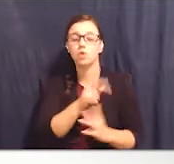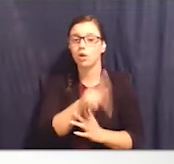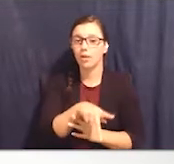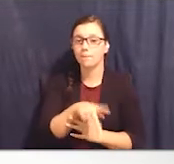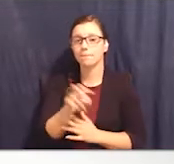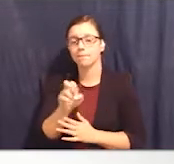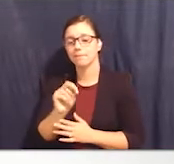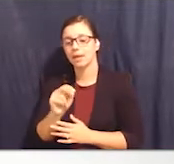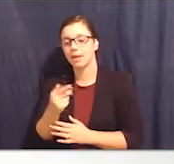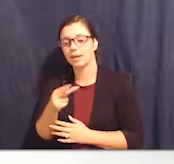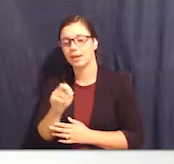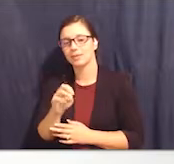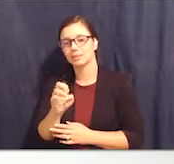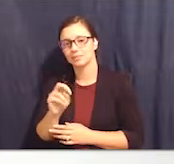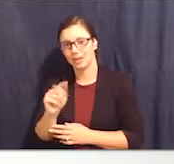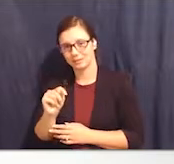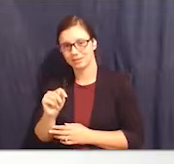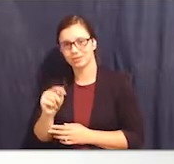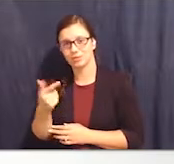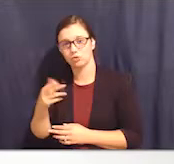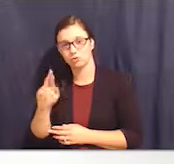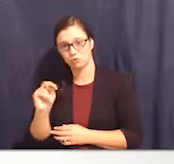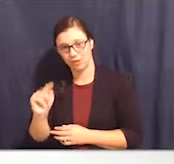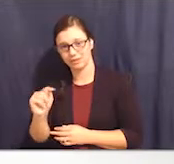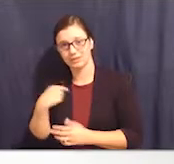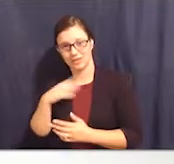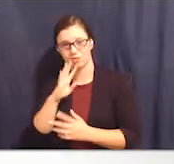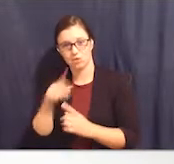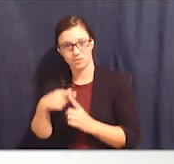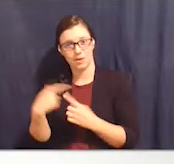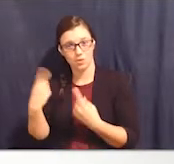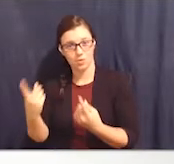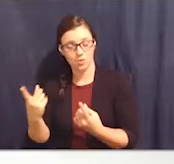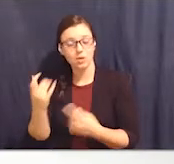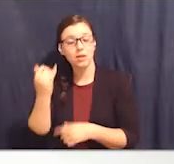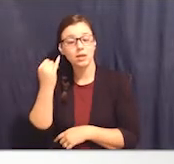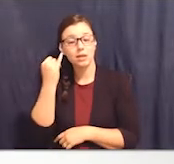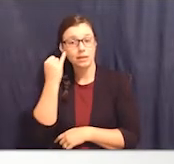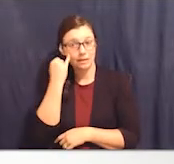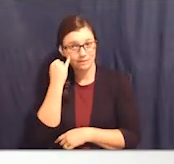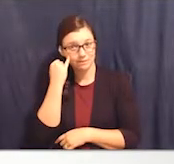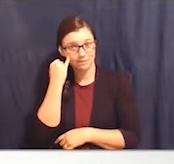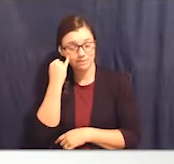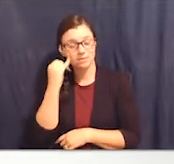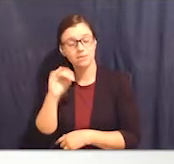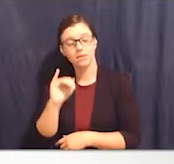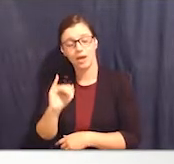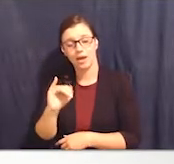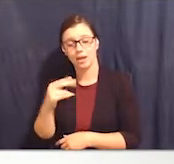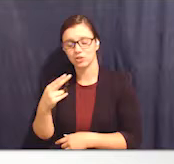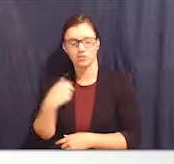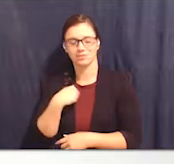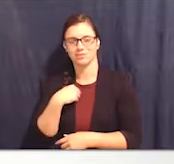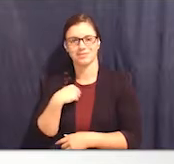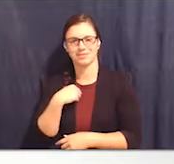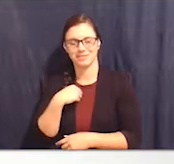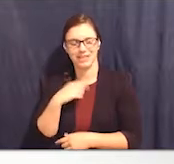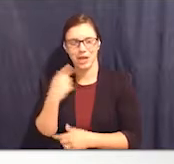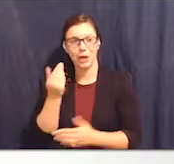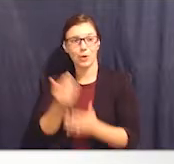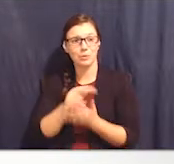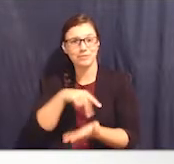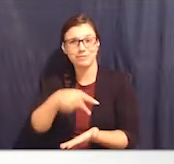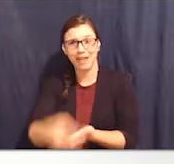Two different things. There's a program application and there's a grant proposal. That grant